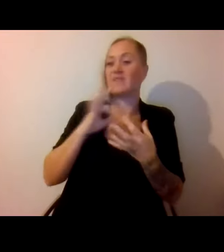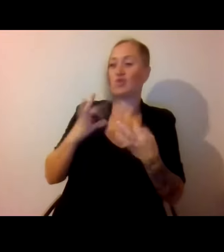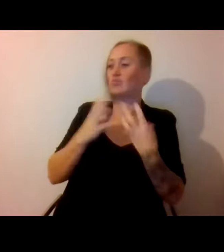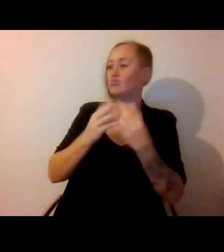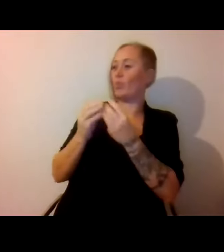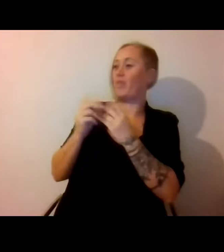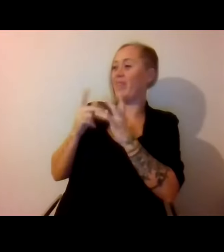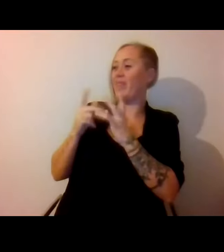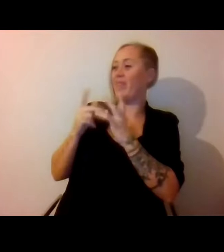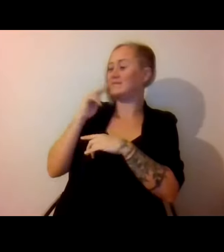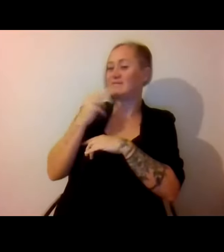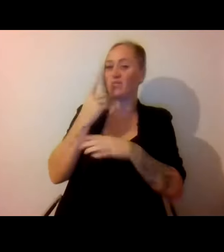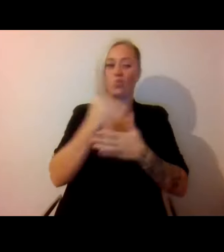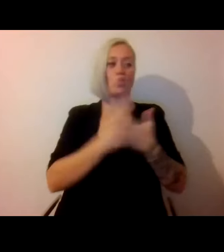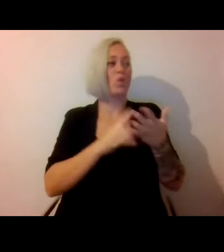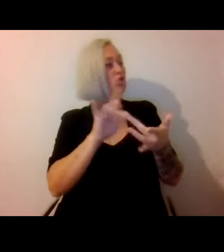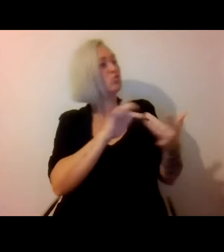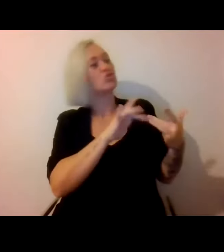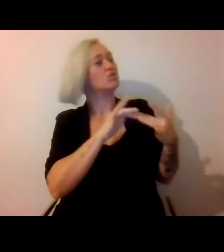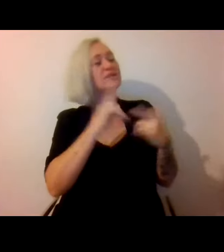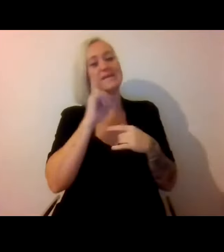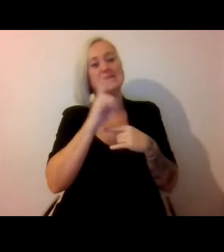perceiving such contact beneficial.